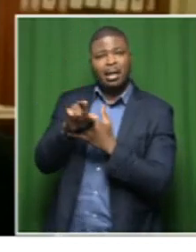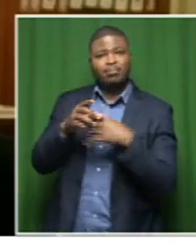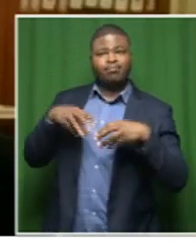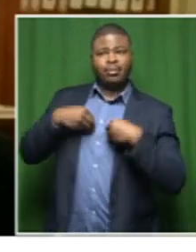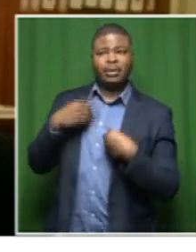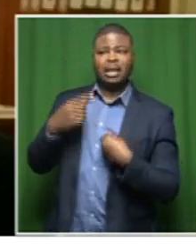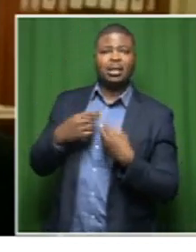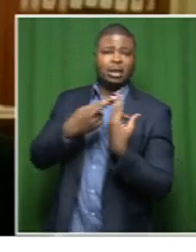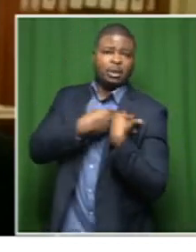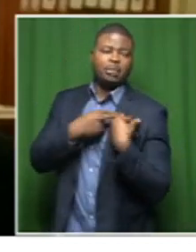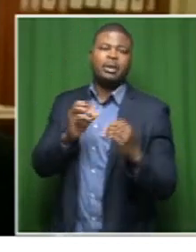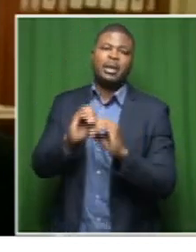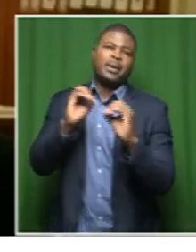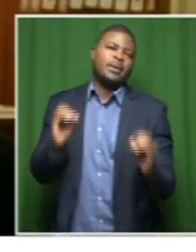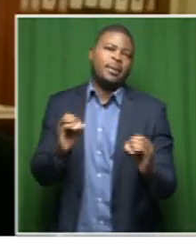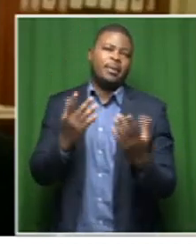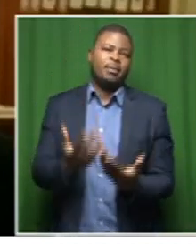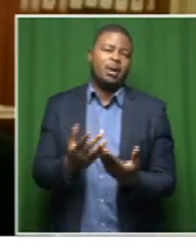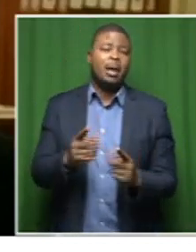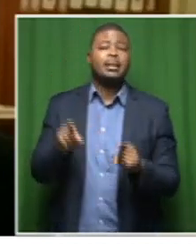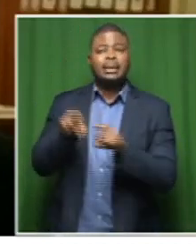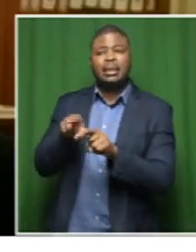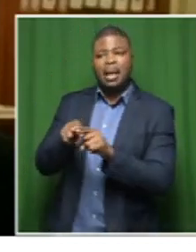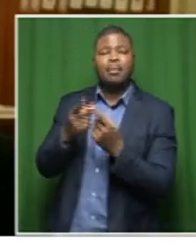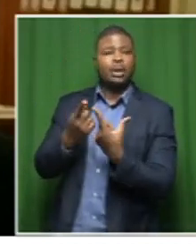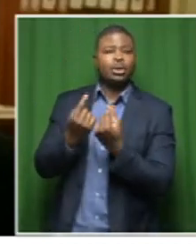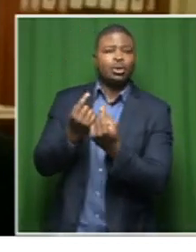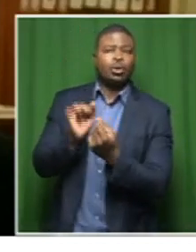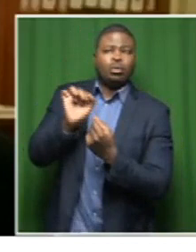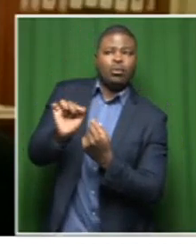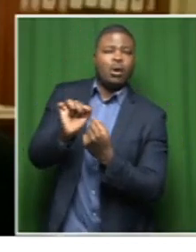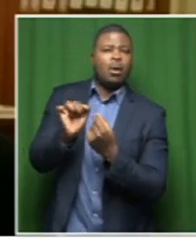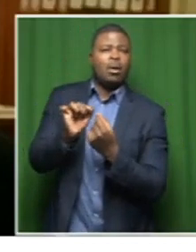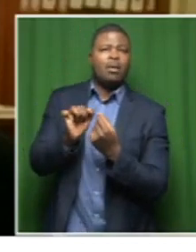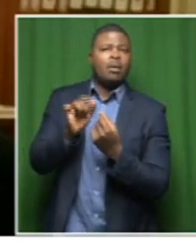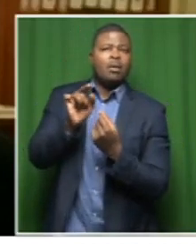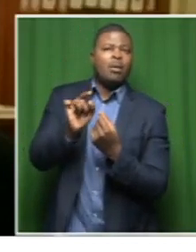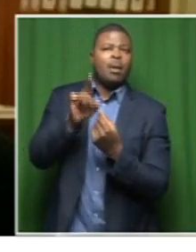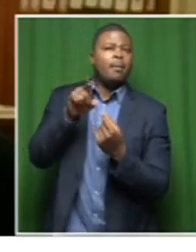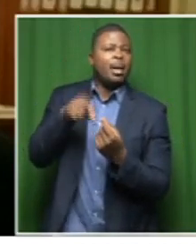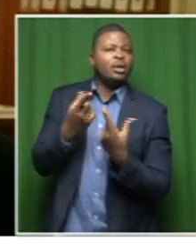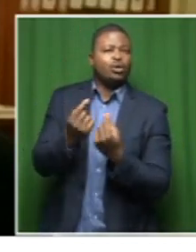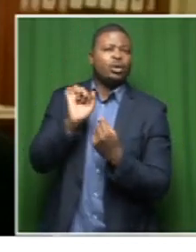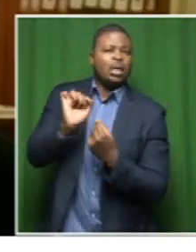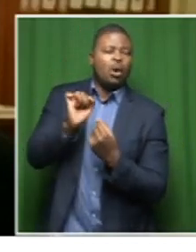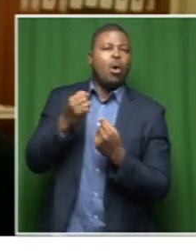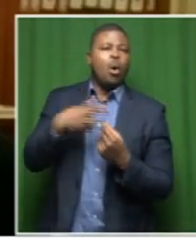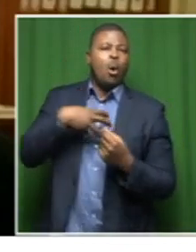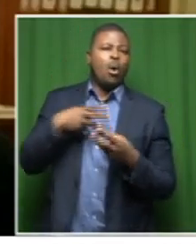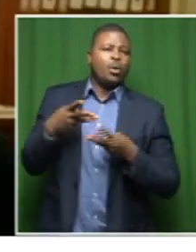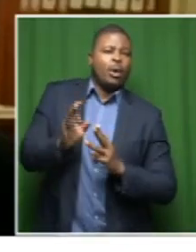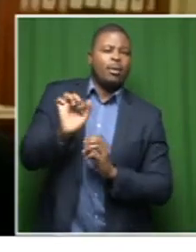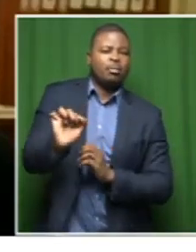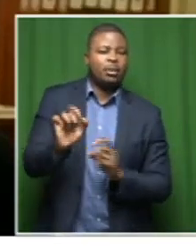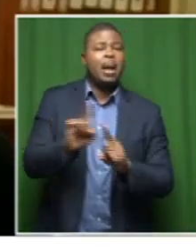anything that the mine has done, it has done out of its own free will. The state is not required to do anything to address